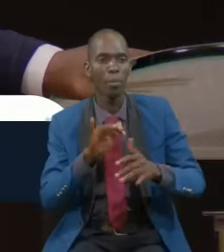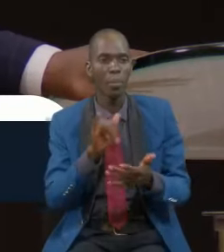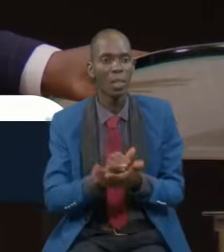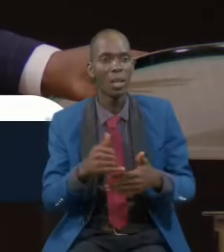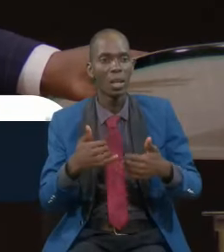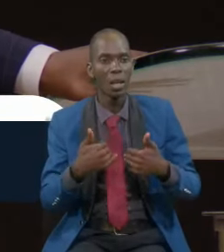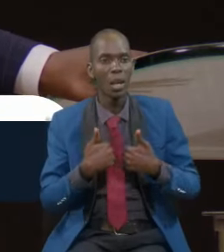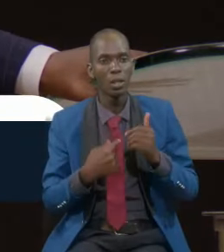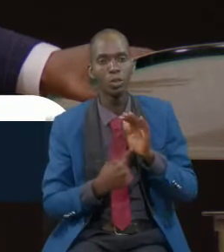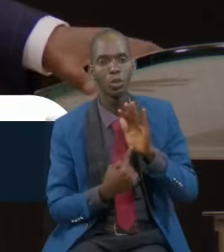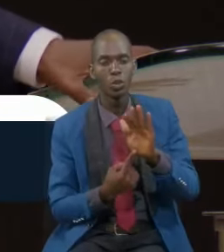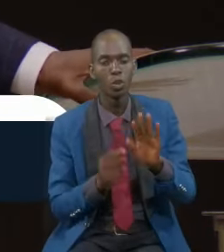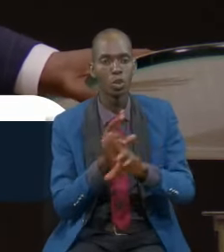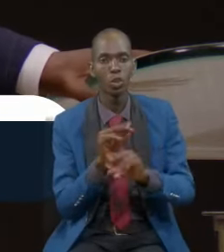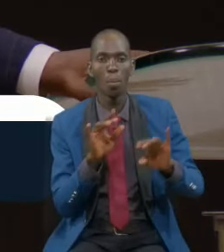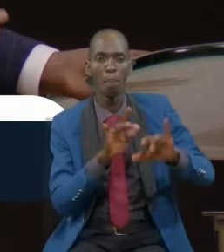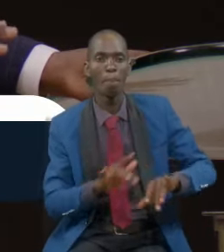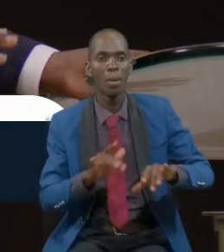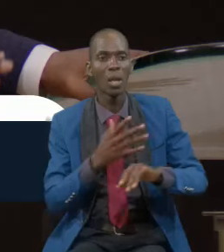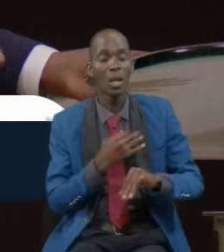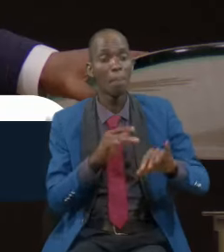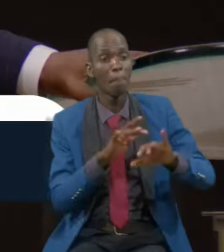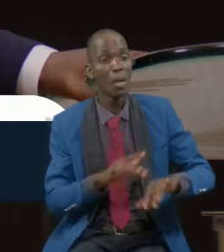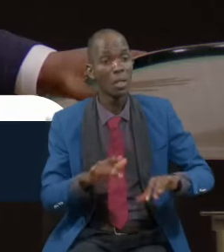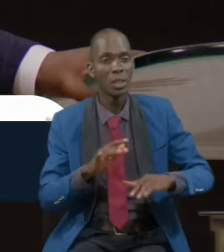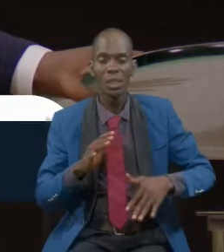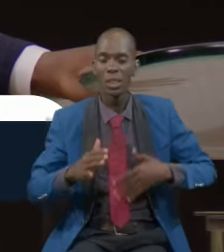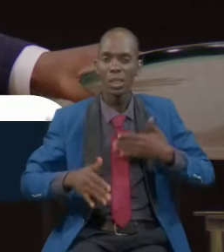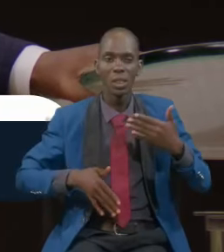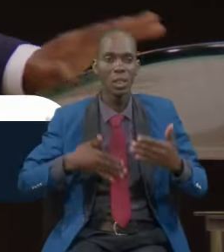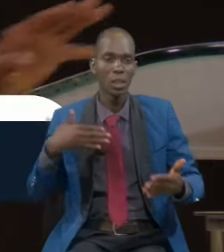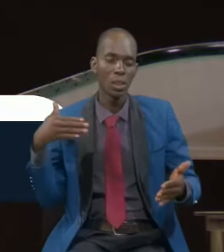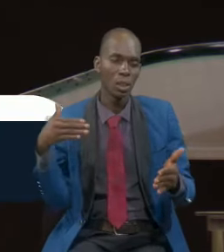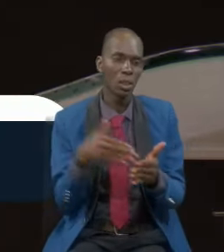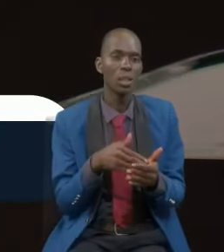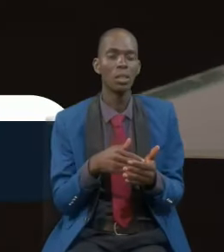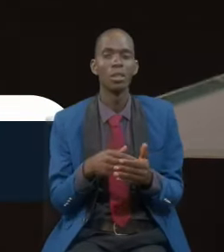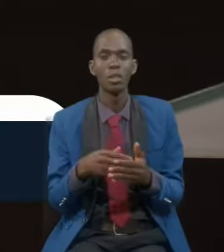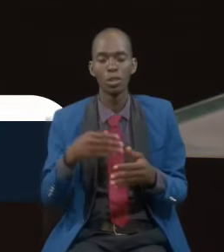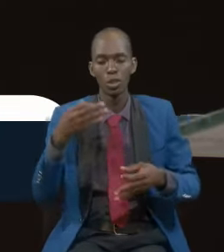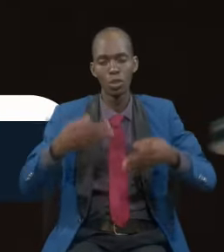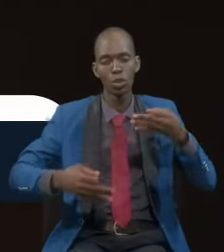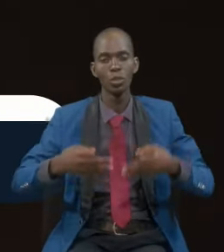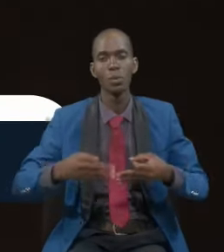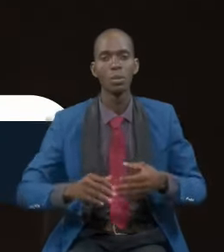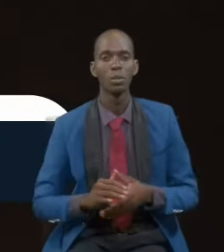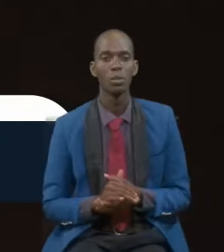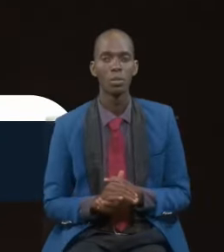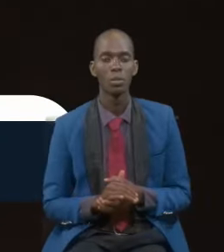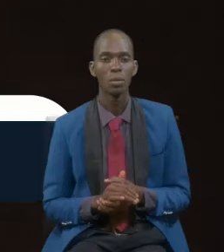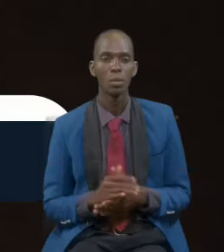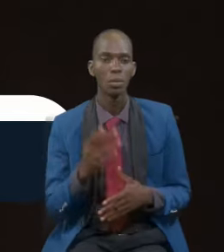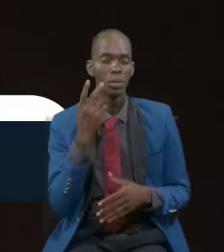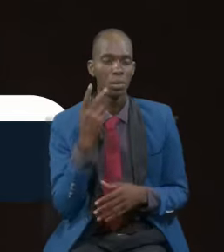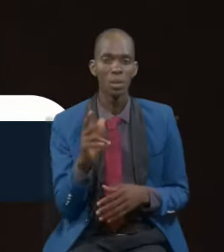showed no mercy, and mercy rejoices against judgment. We're looking